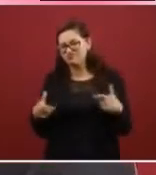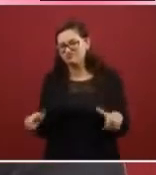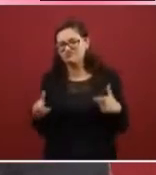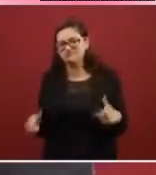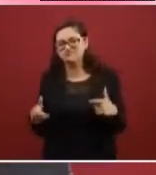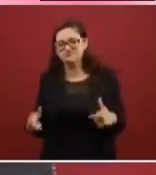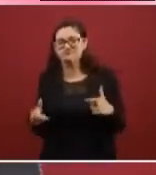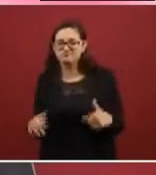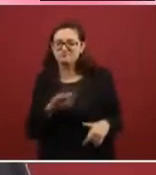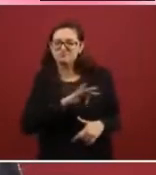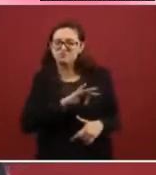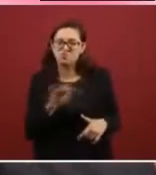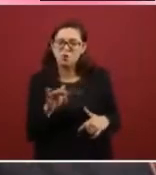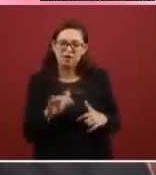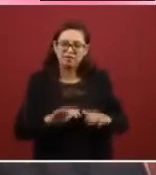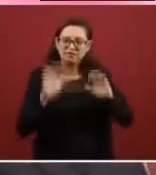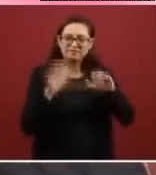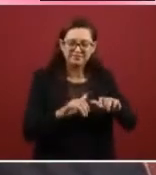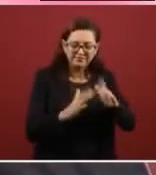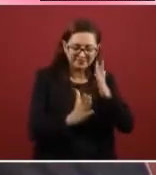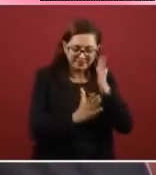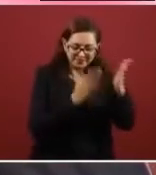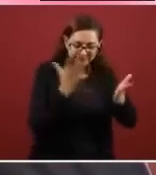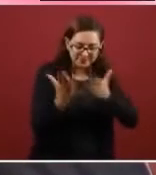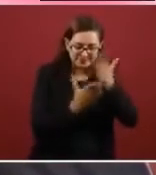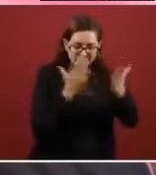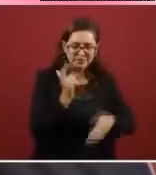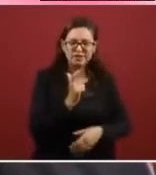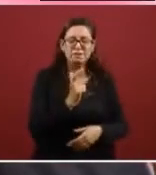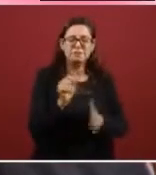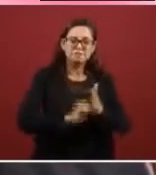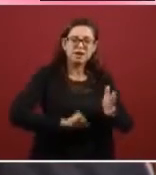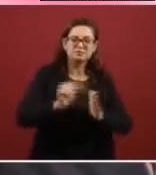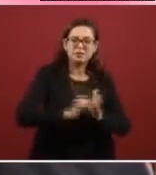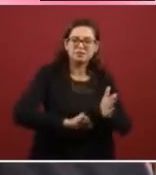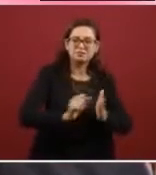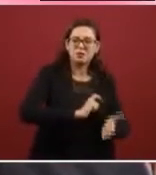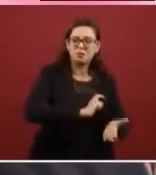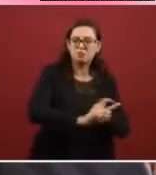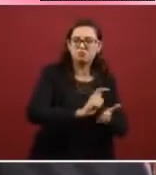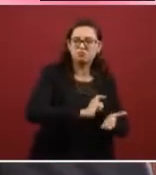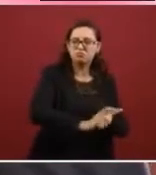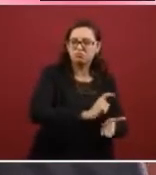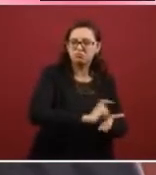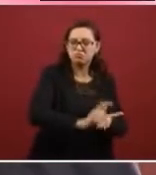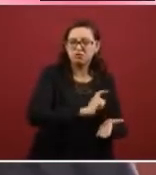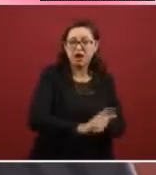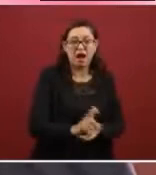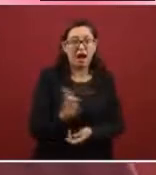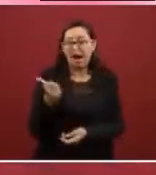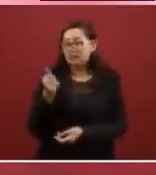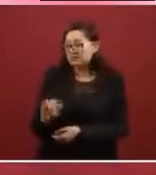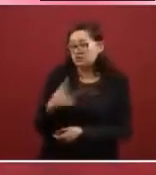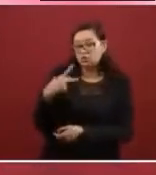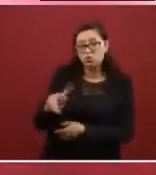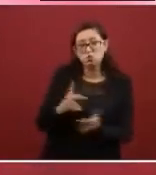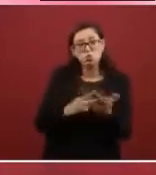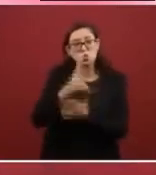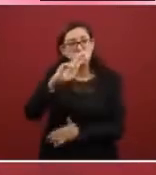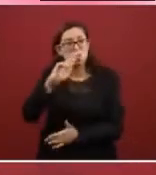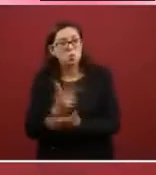had recursos funds para pagar colegiaturas to pay for college. Ese era el plan. That was their